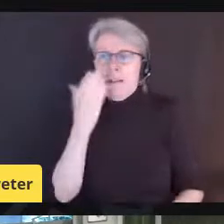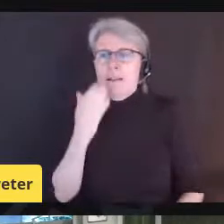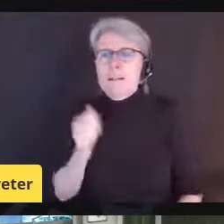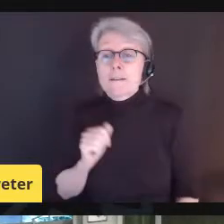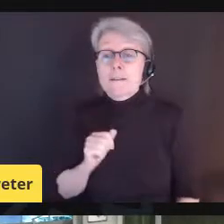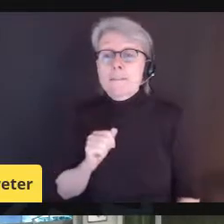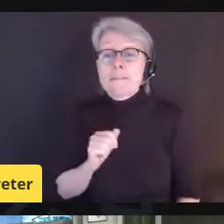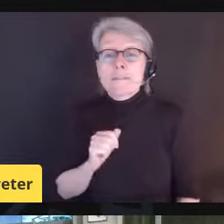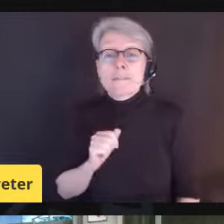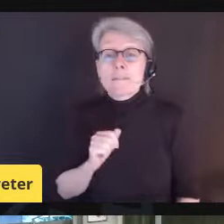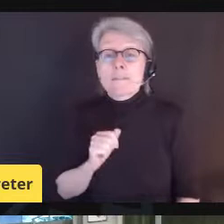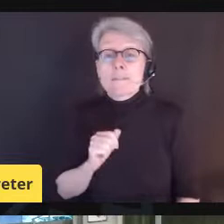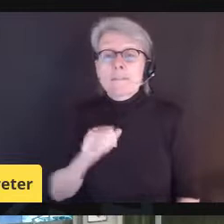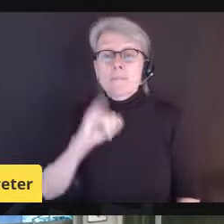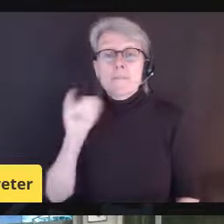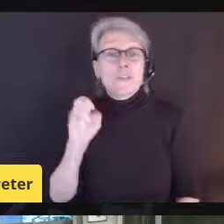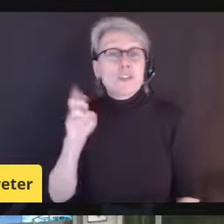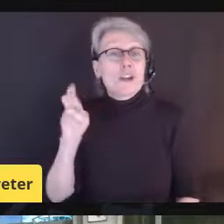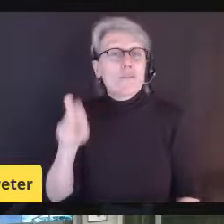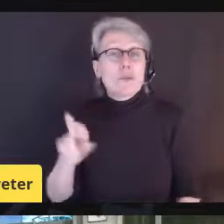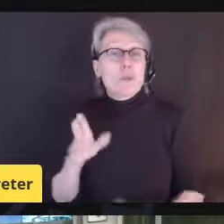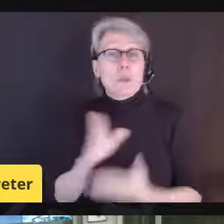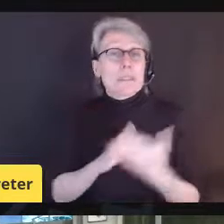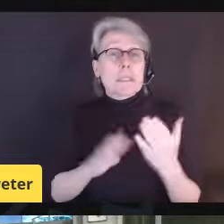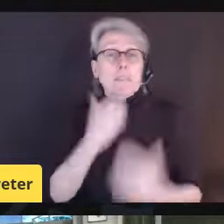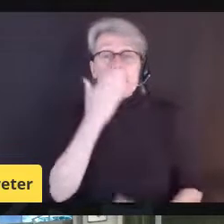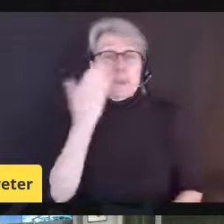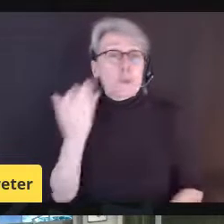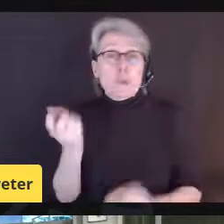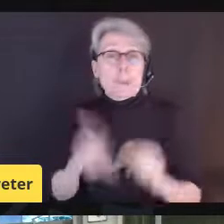There are some smells mm-hmm. that just cannot be eliminated.